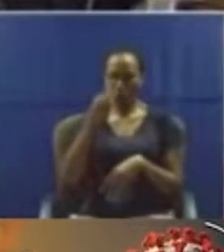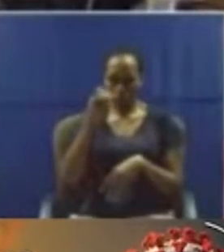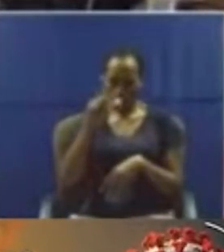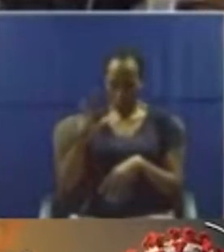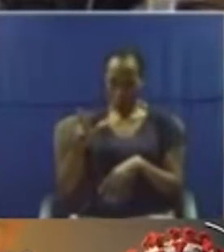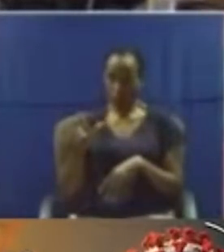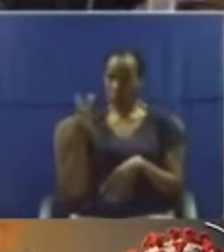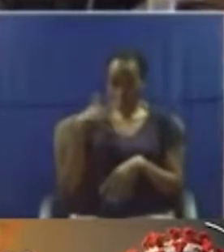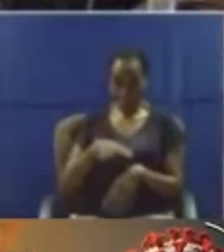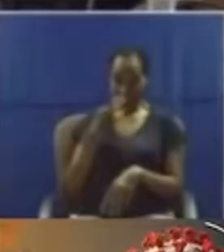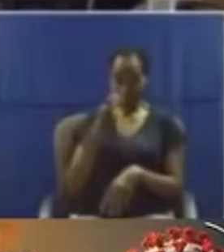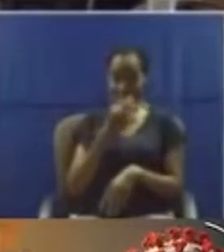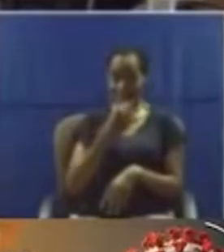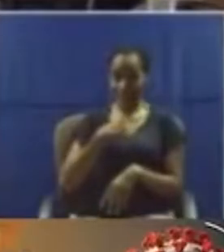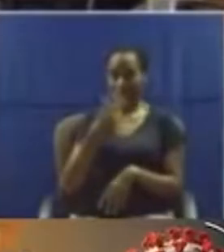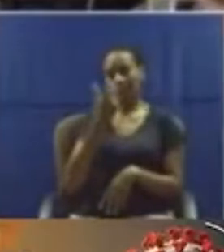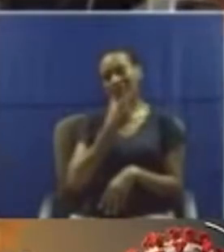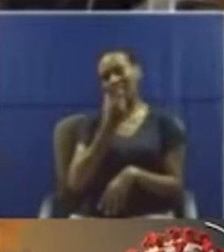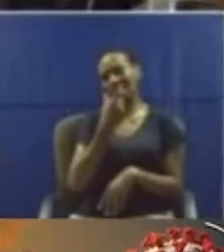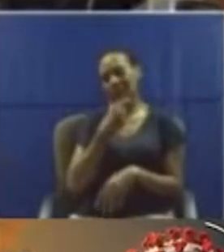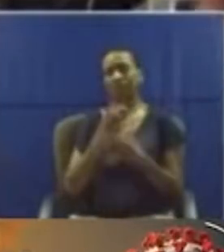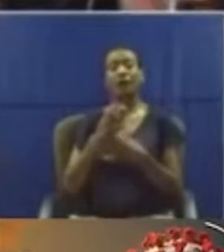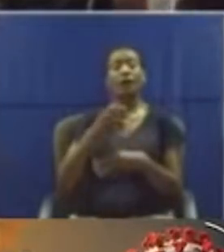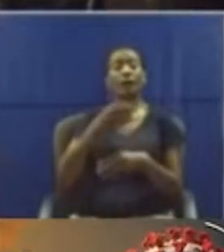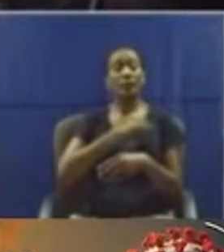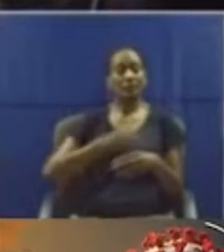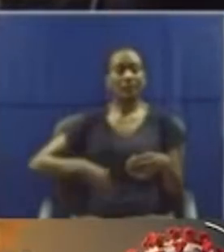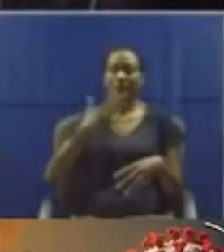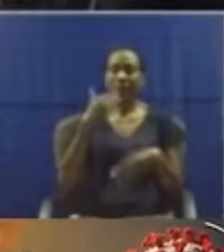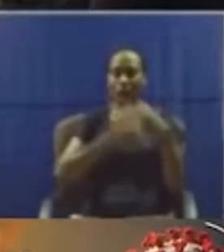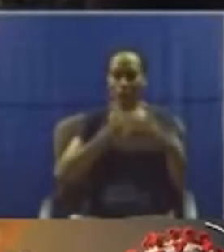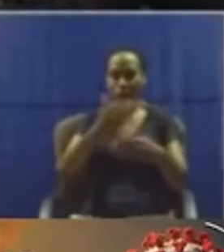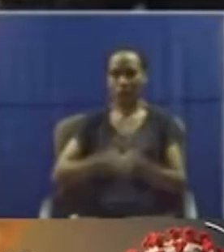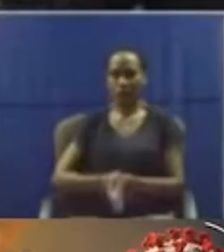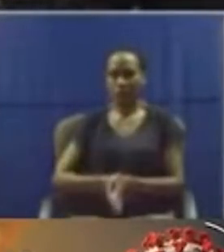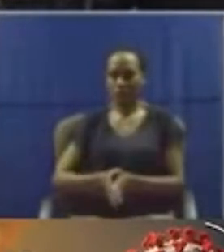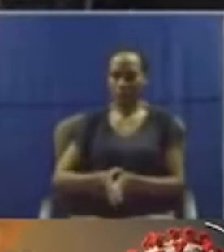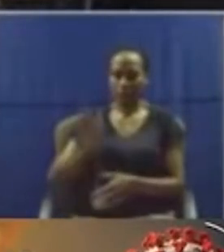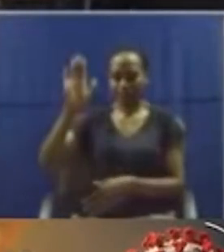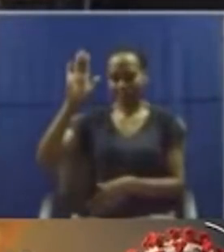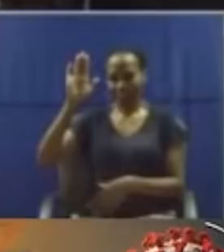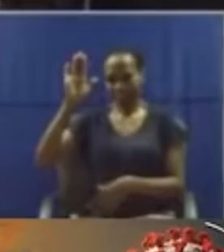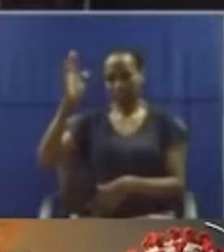Mr. President, you may proceed. Honorable Speaker,